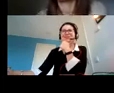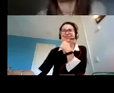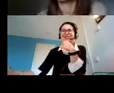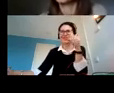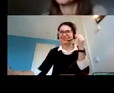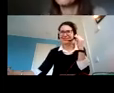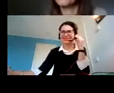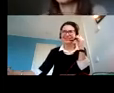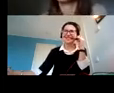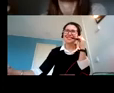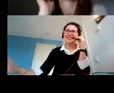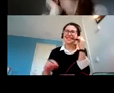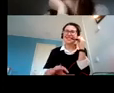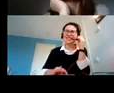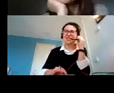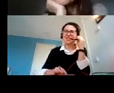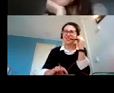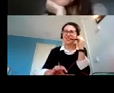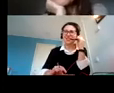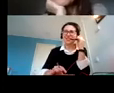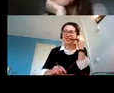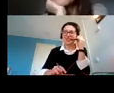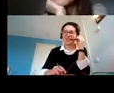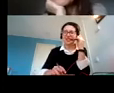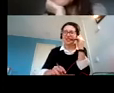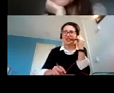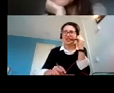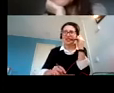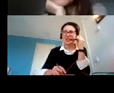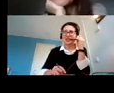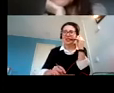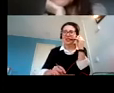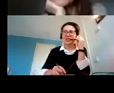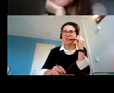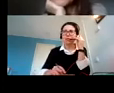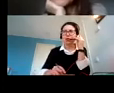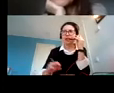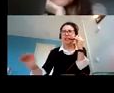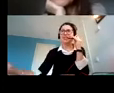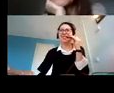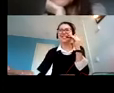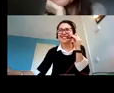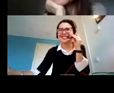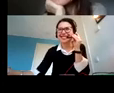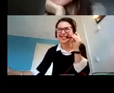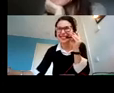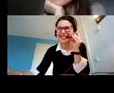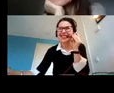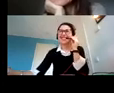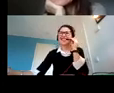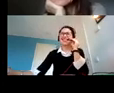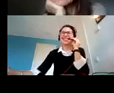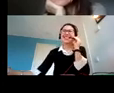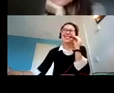So maybe I don't know if I have spent all my 10 minutes, but more or less. Yes, more than. Thank you so